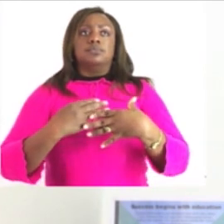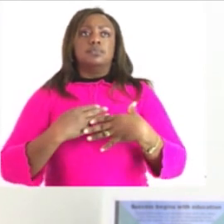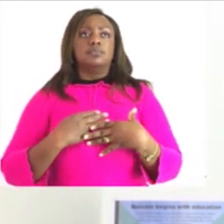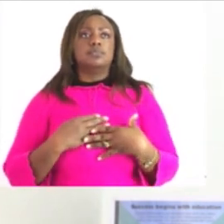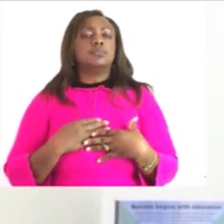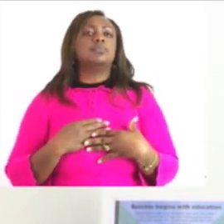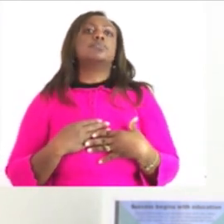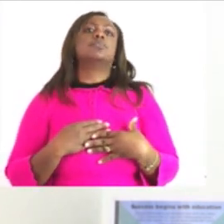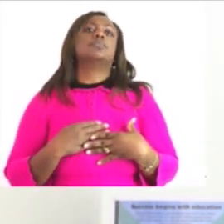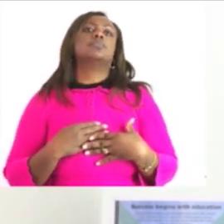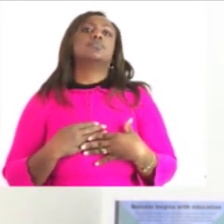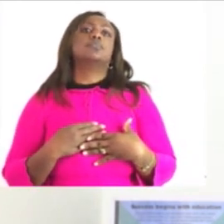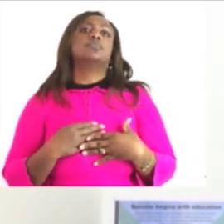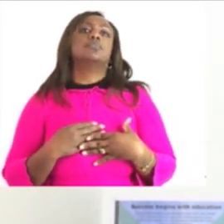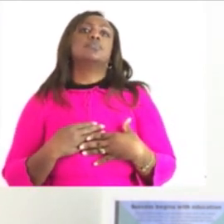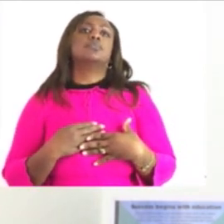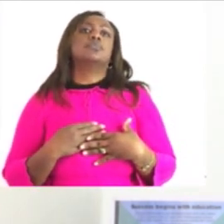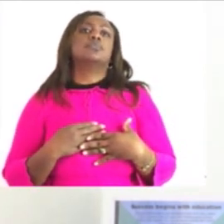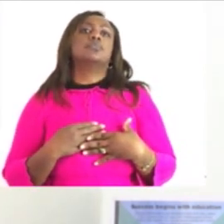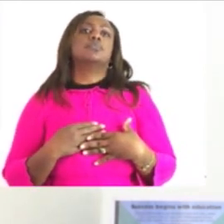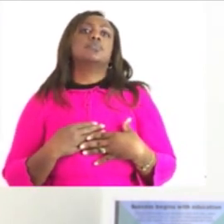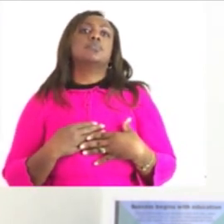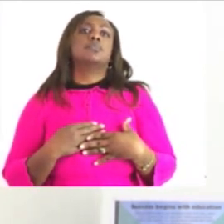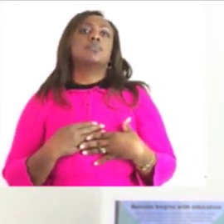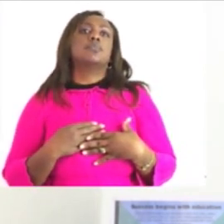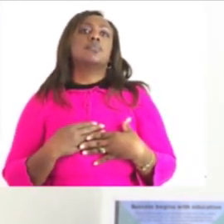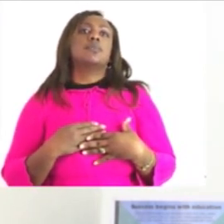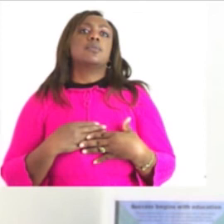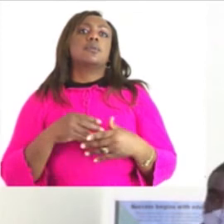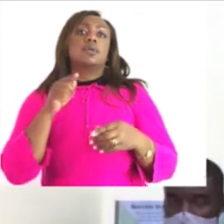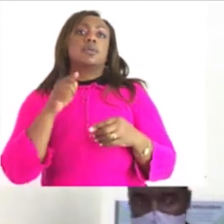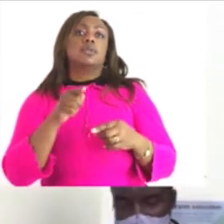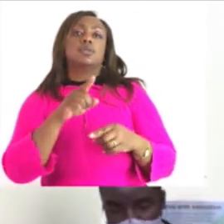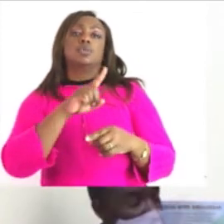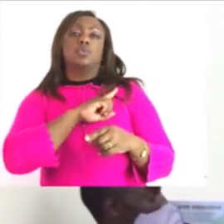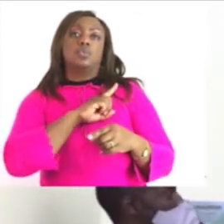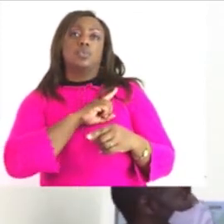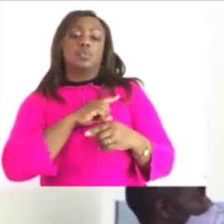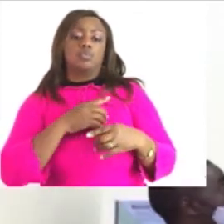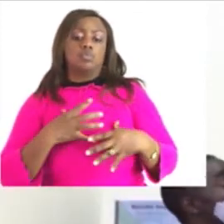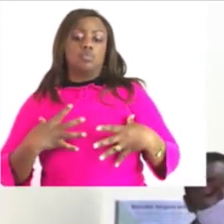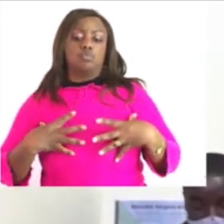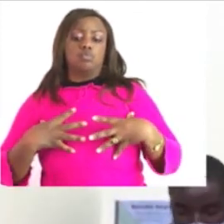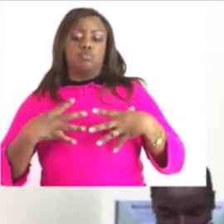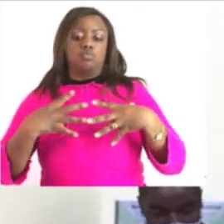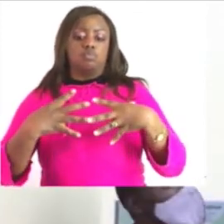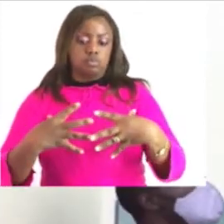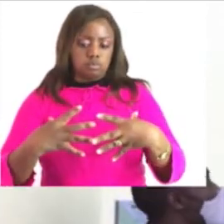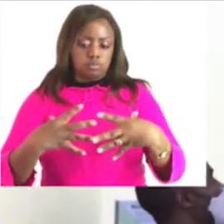our body. So when the air comes here, now it will settle in our chest, making sure that the space is